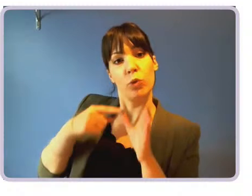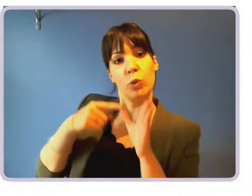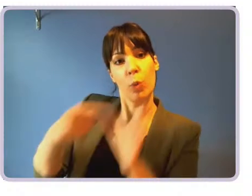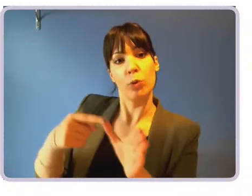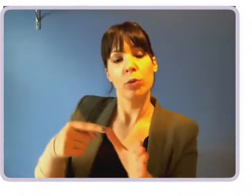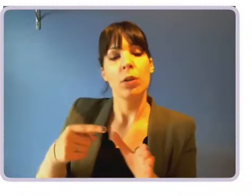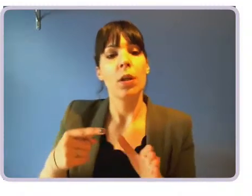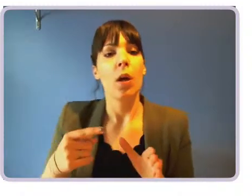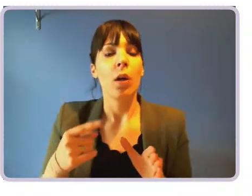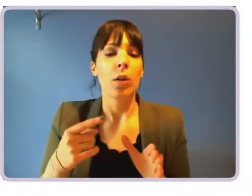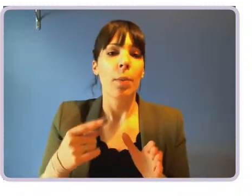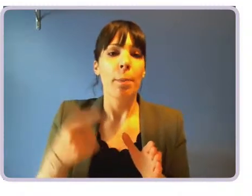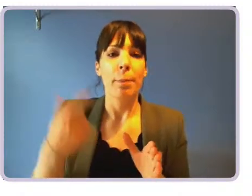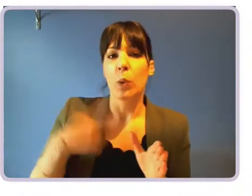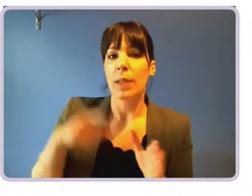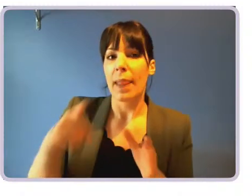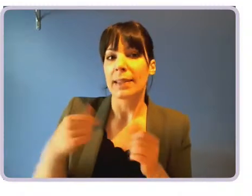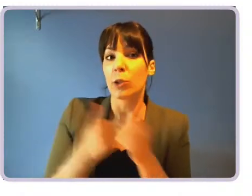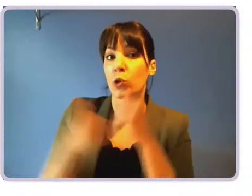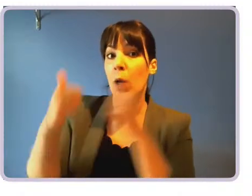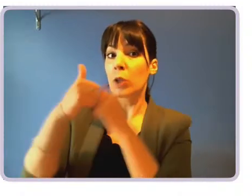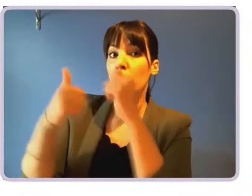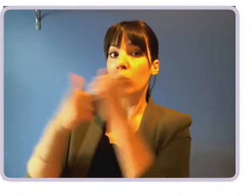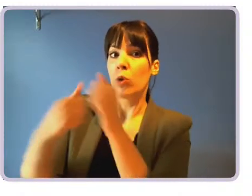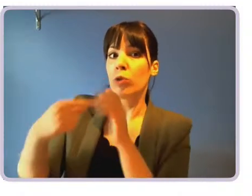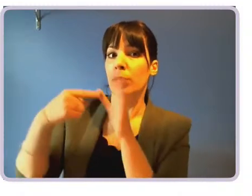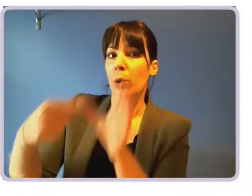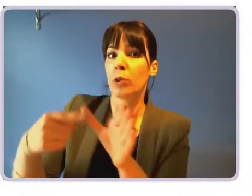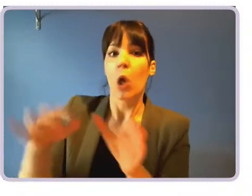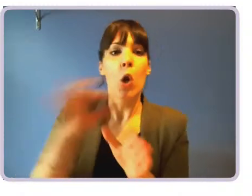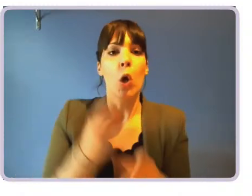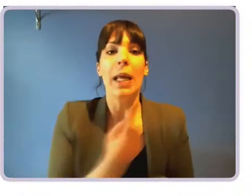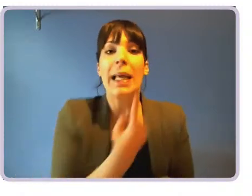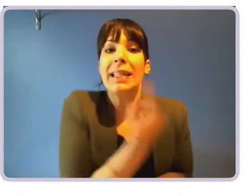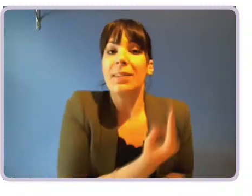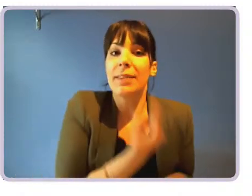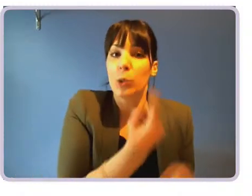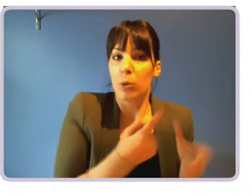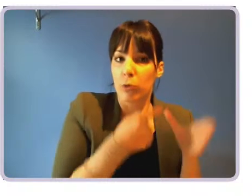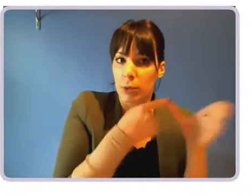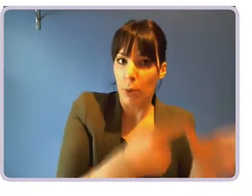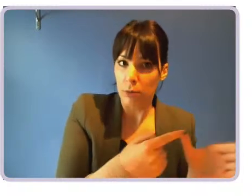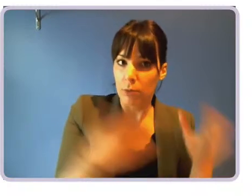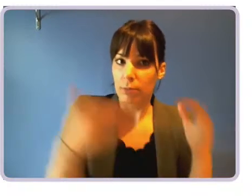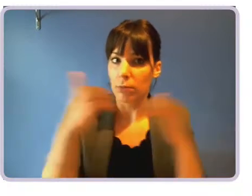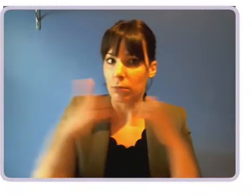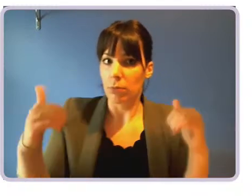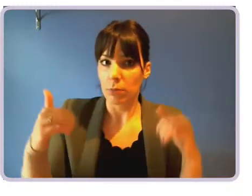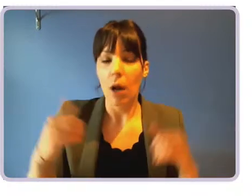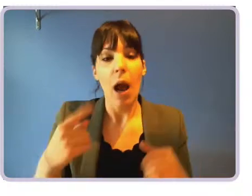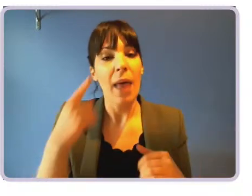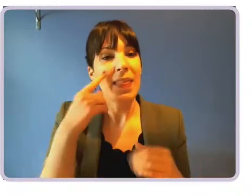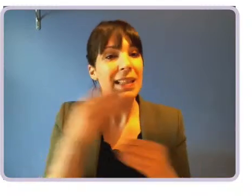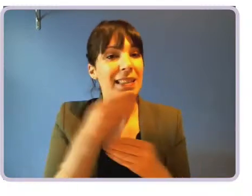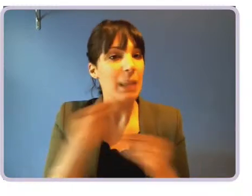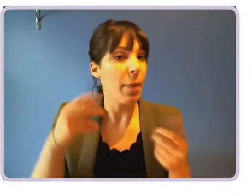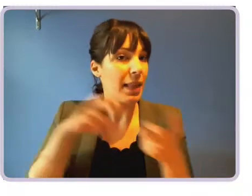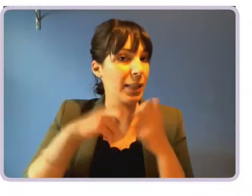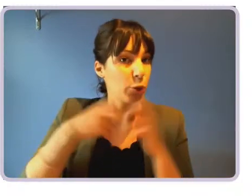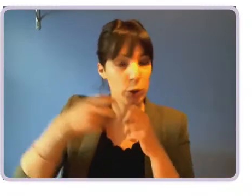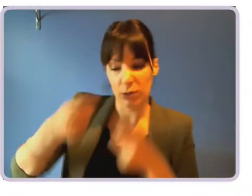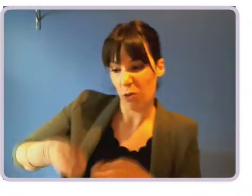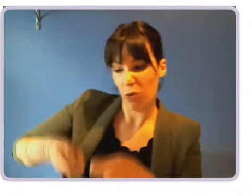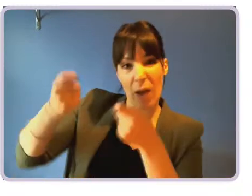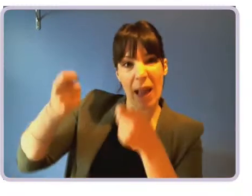an individualised response. And I think some of the things that have arisen there, which is not unique